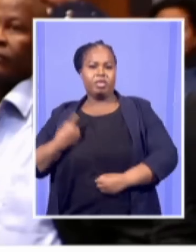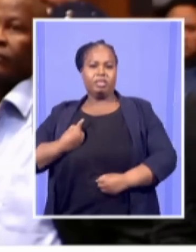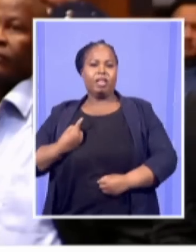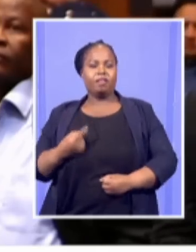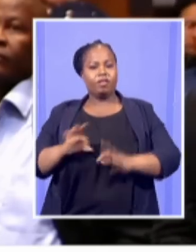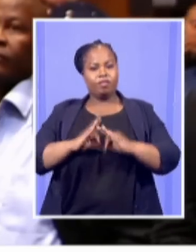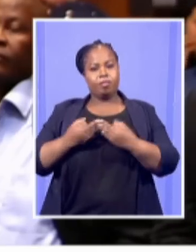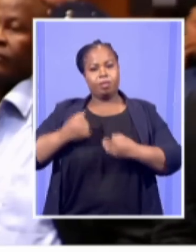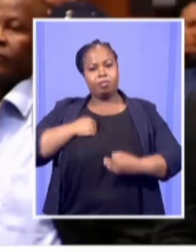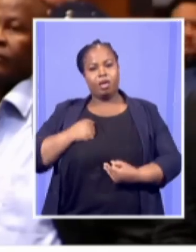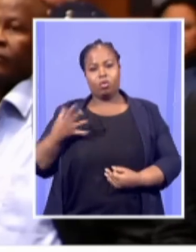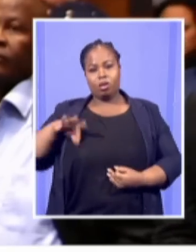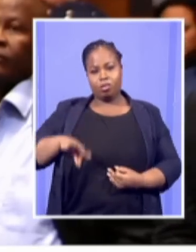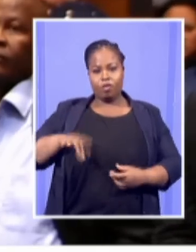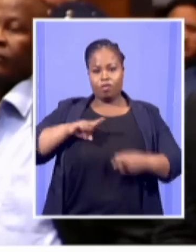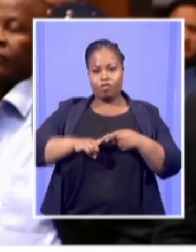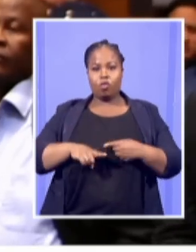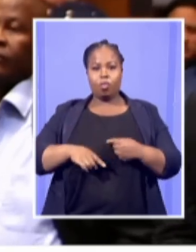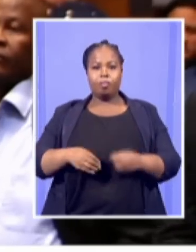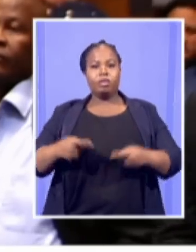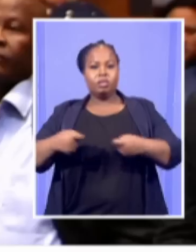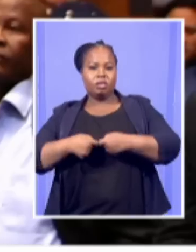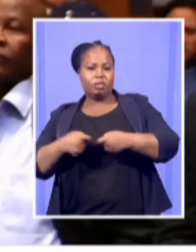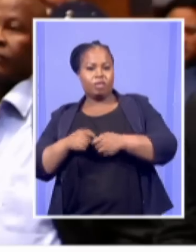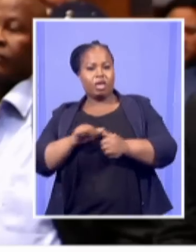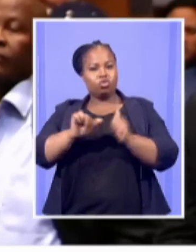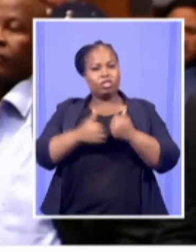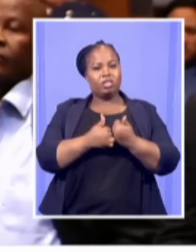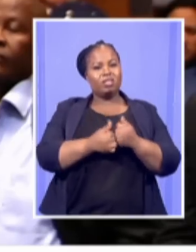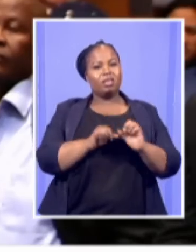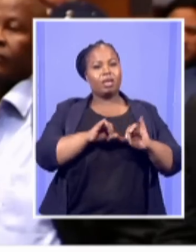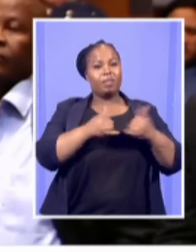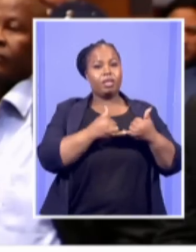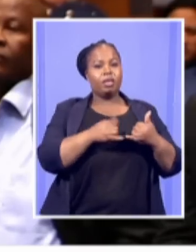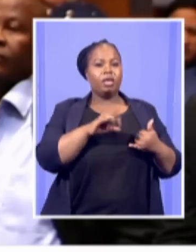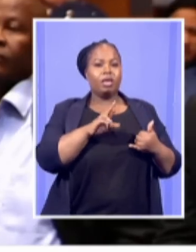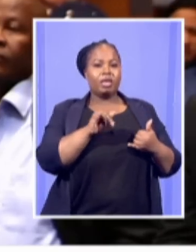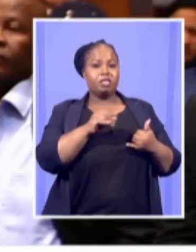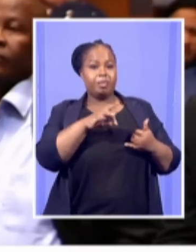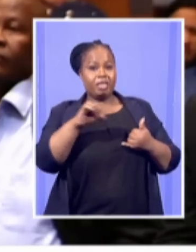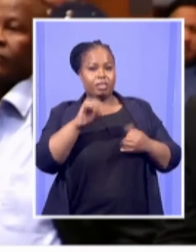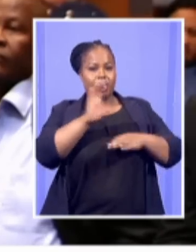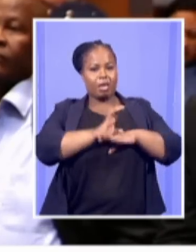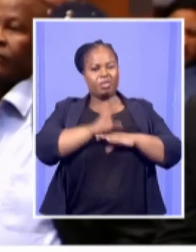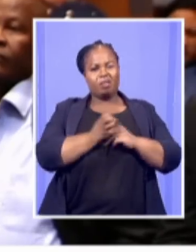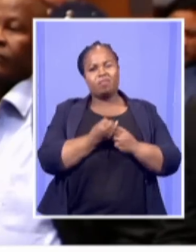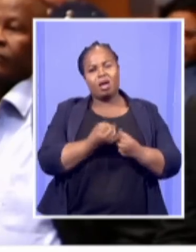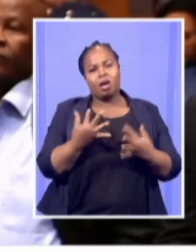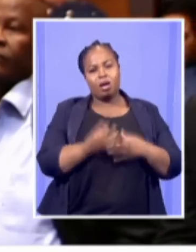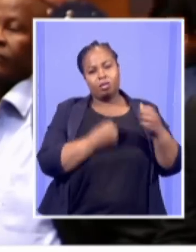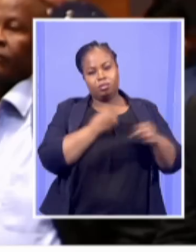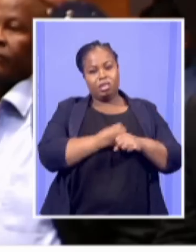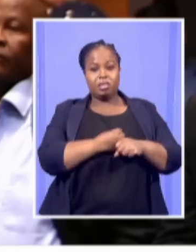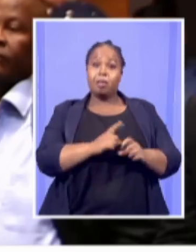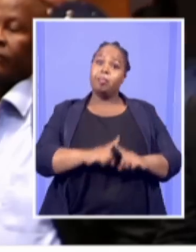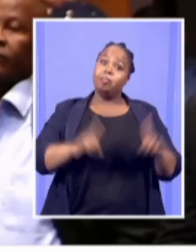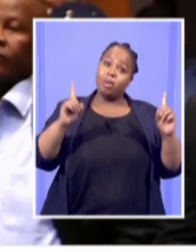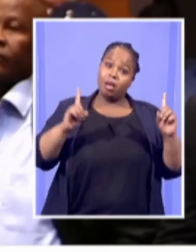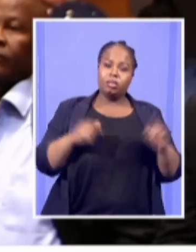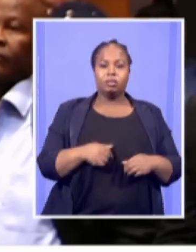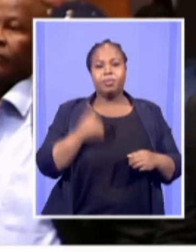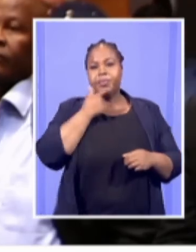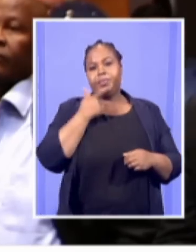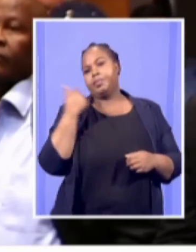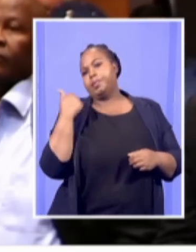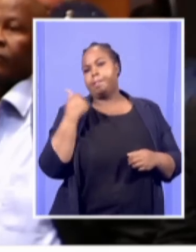family with income earned from the subsidiaries and associates of Regiments Capital for many years. However, more recently and